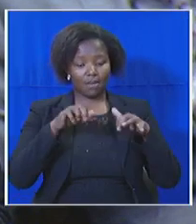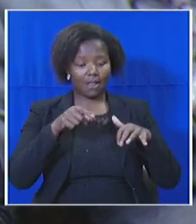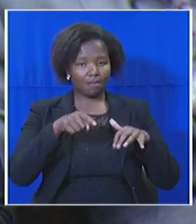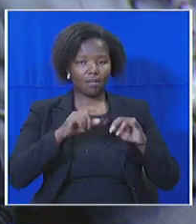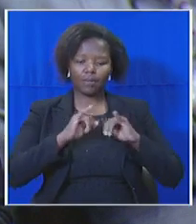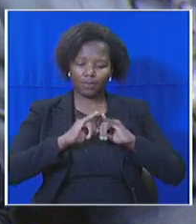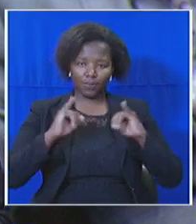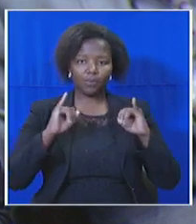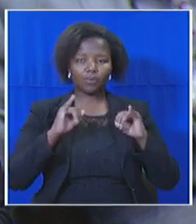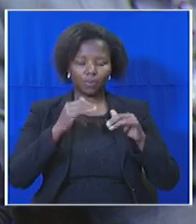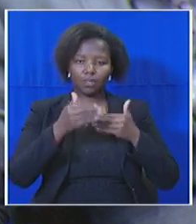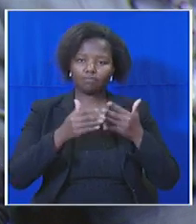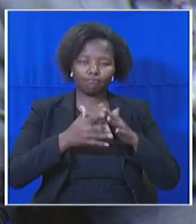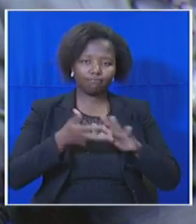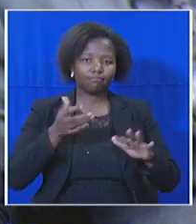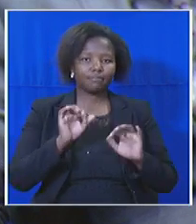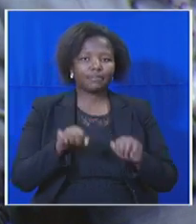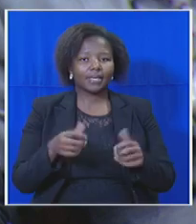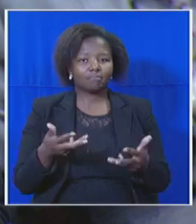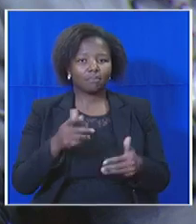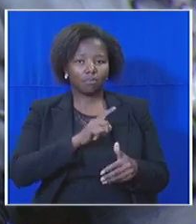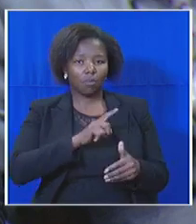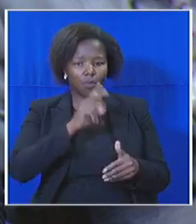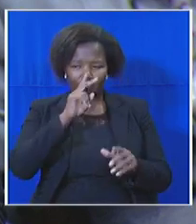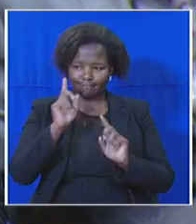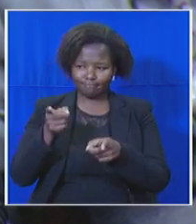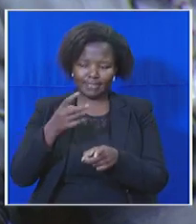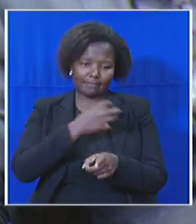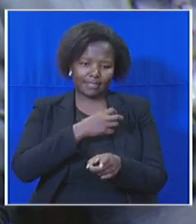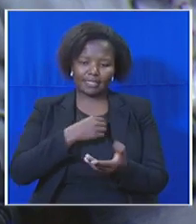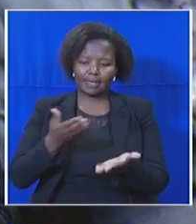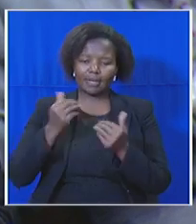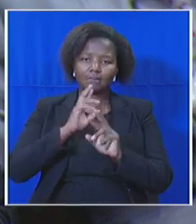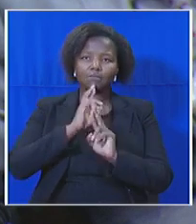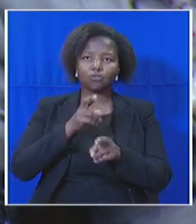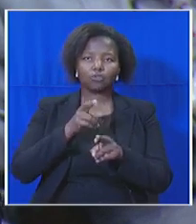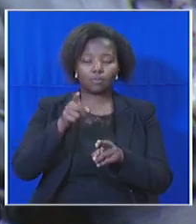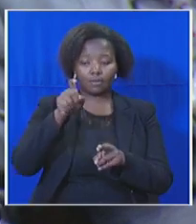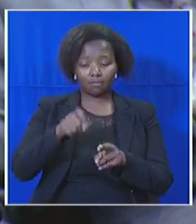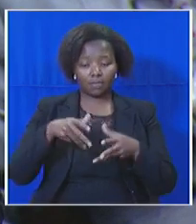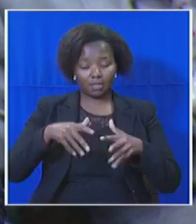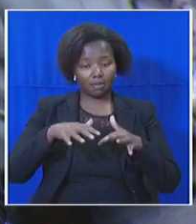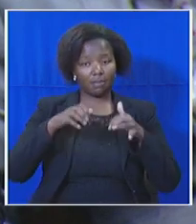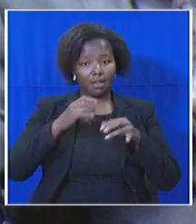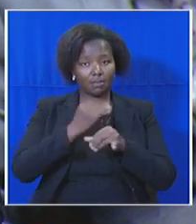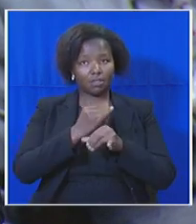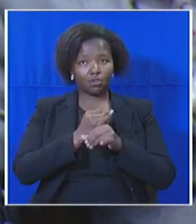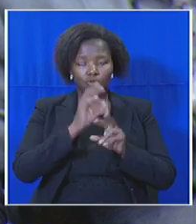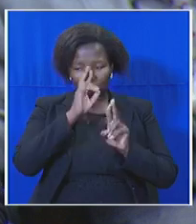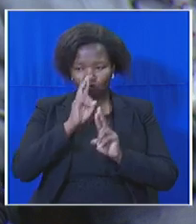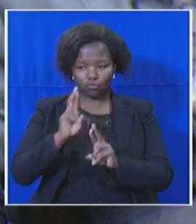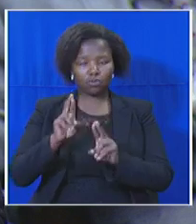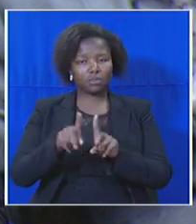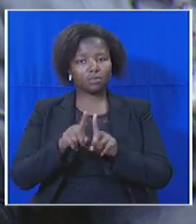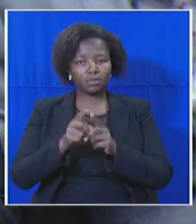whose duty it is to hold the executive to account, and calls on cabinet ministers to respect the institution of Parliament and South Africans at